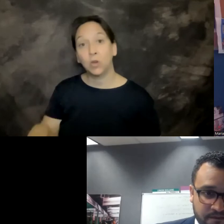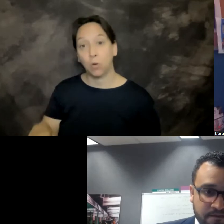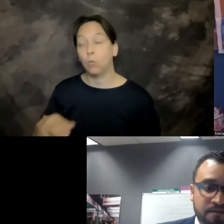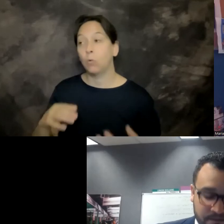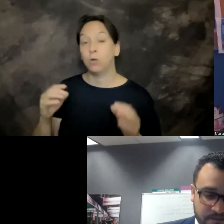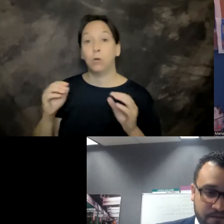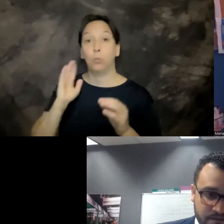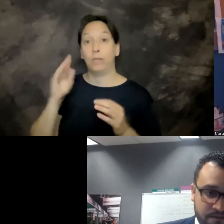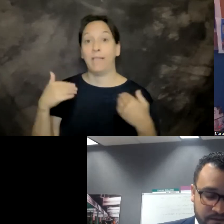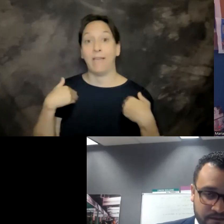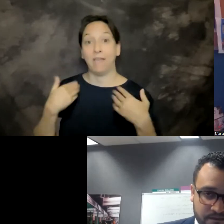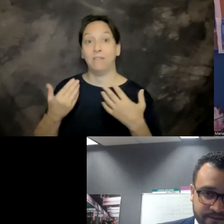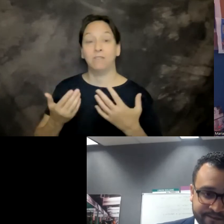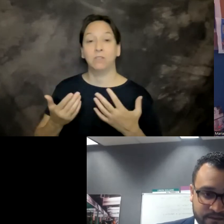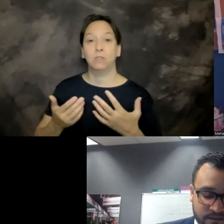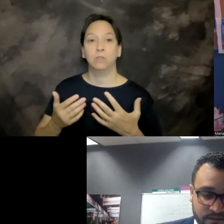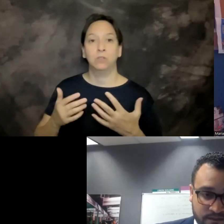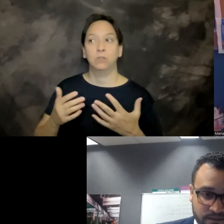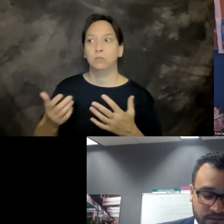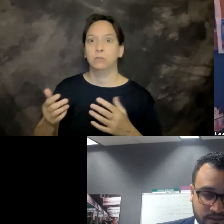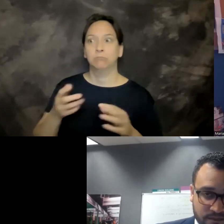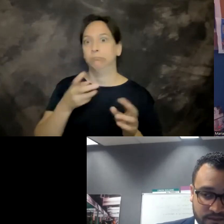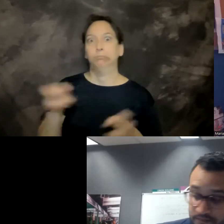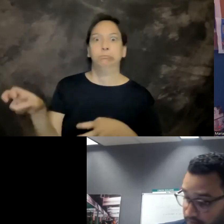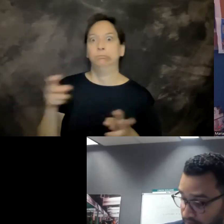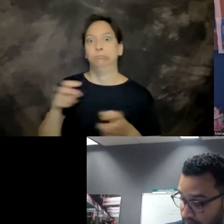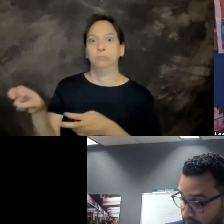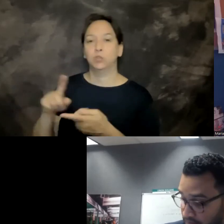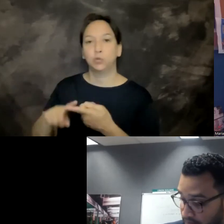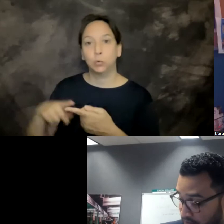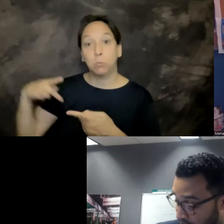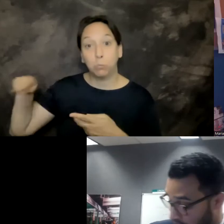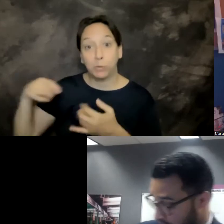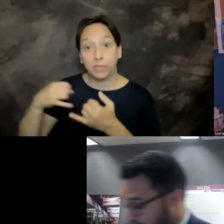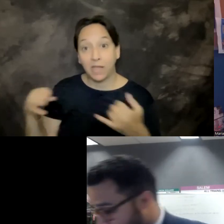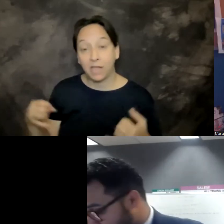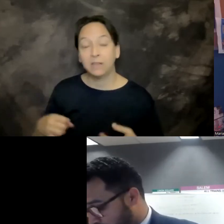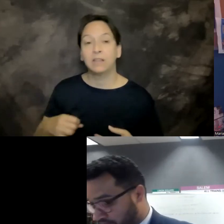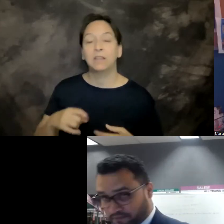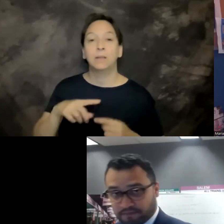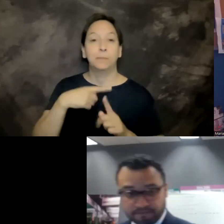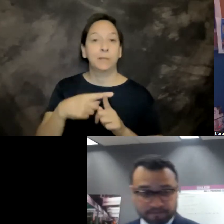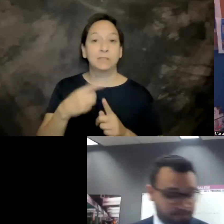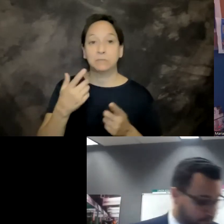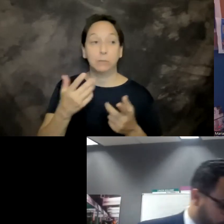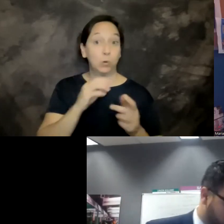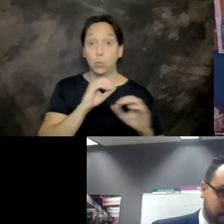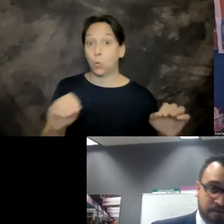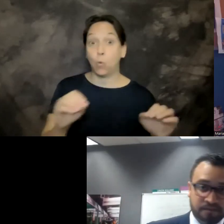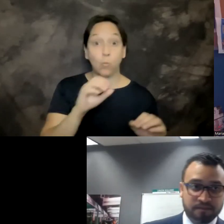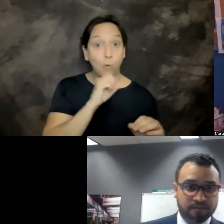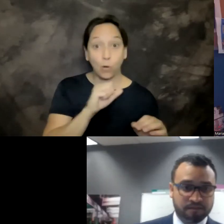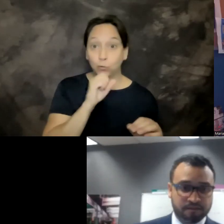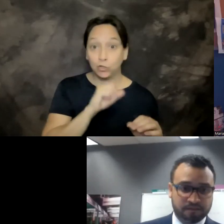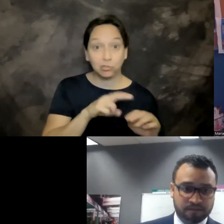we already heard, into the commuter rails, as well as if we know they're not using Orange Line, they may be trickling into